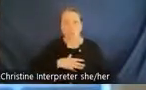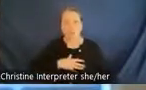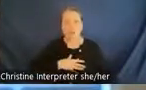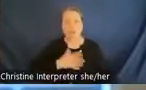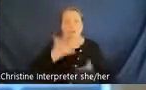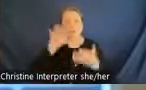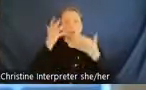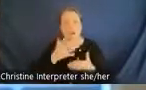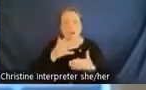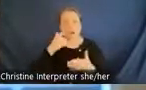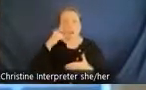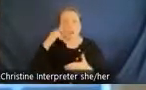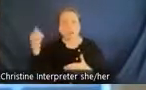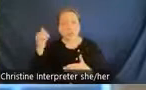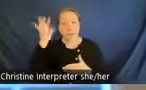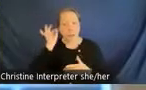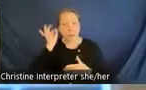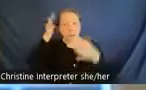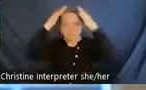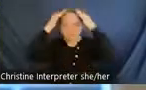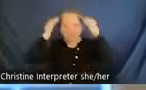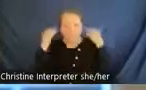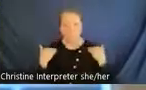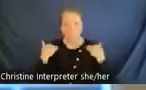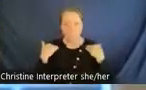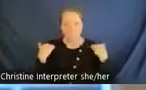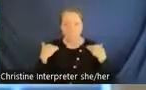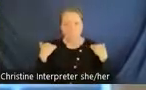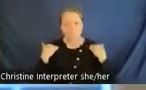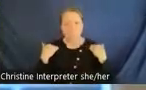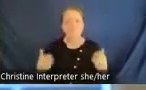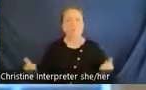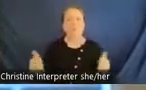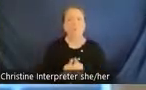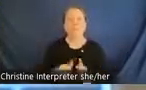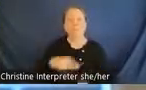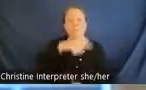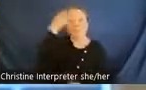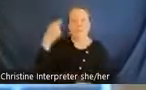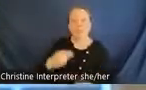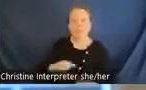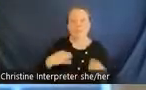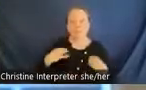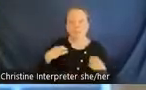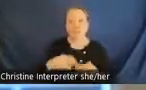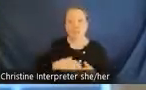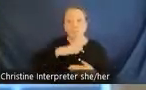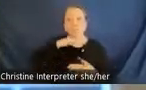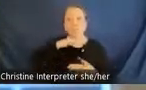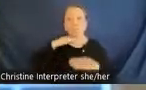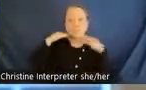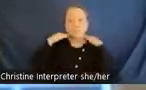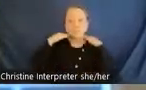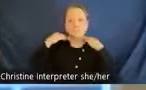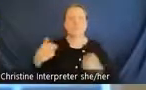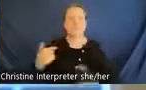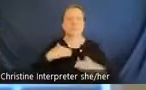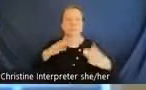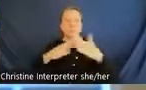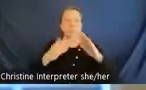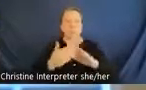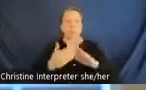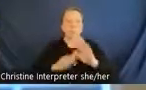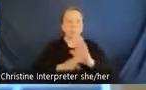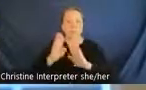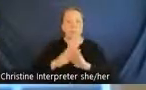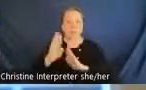blonde hair, and I'm wearing a black turtleneck shirt. And I'm a Community Development Underwriter with Vermont Housing